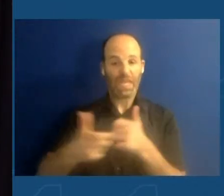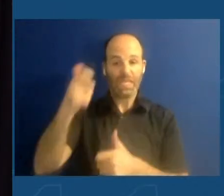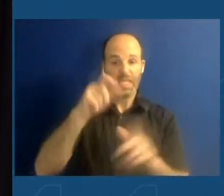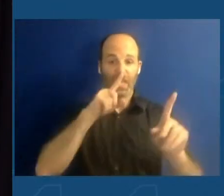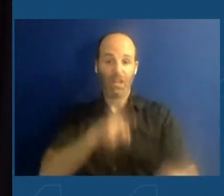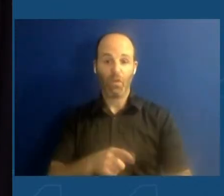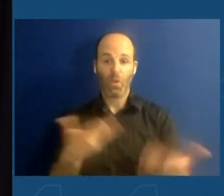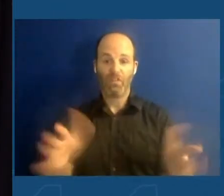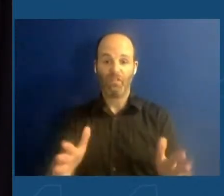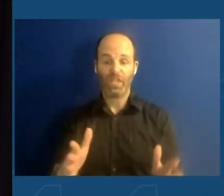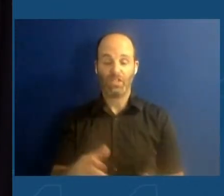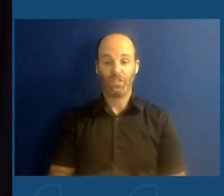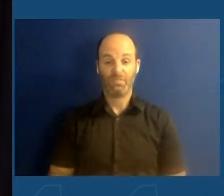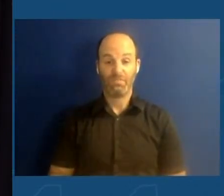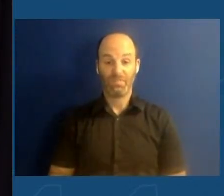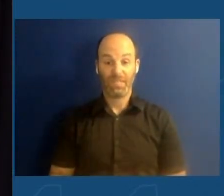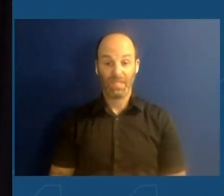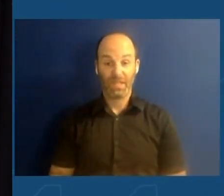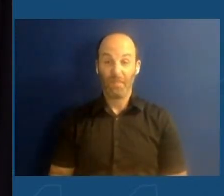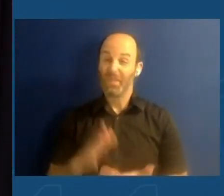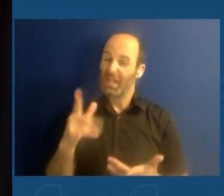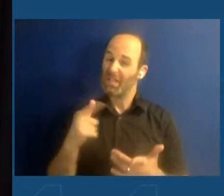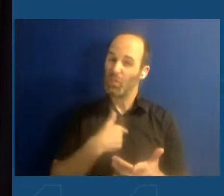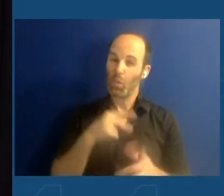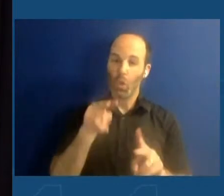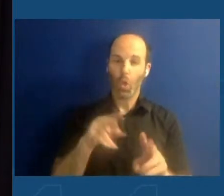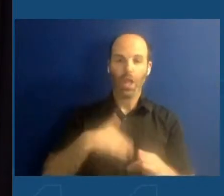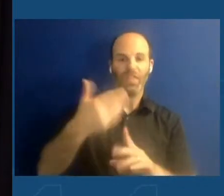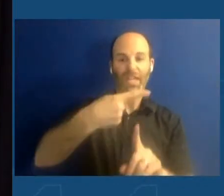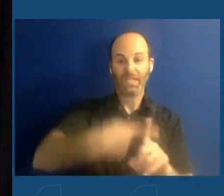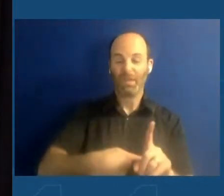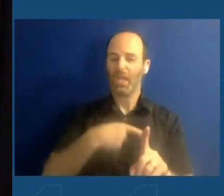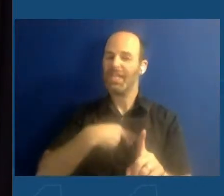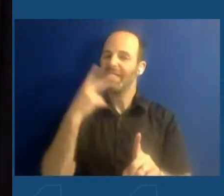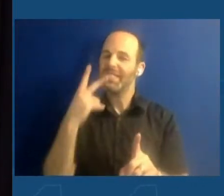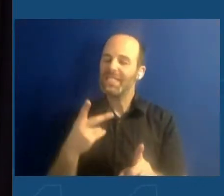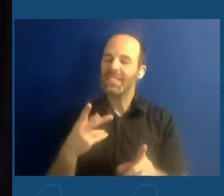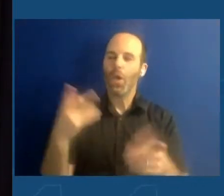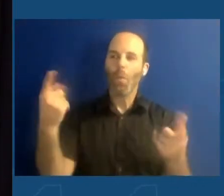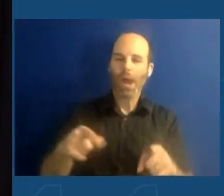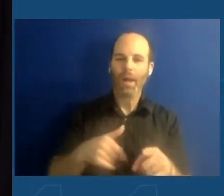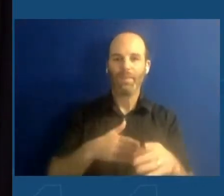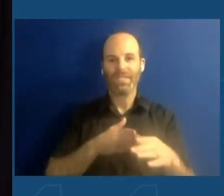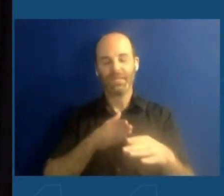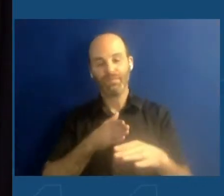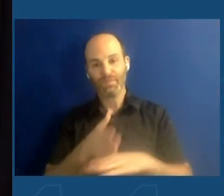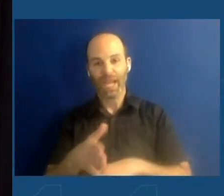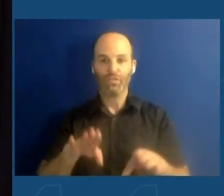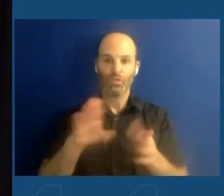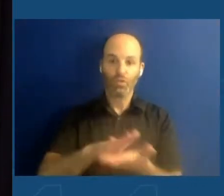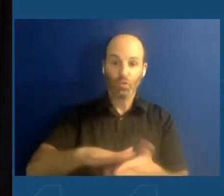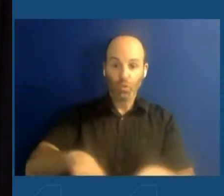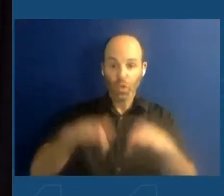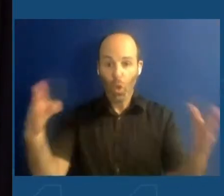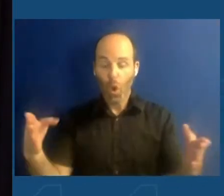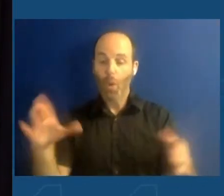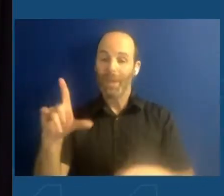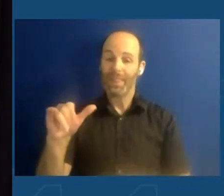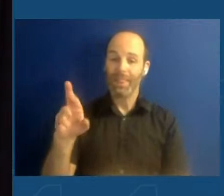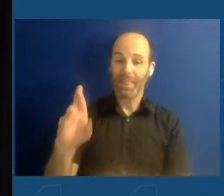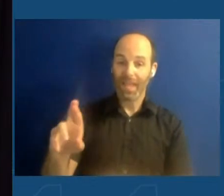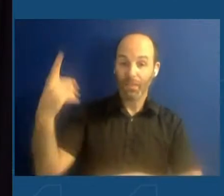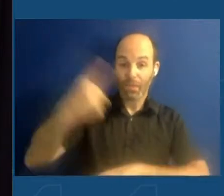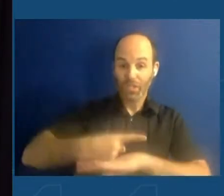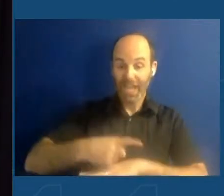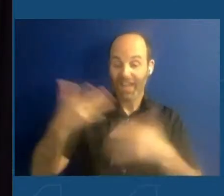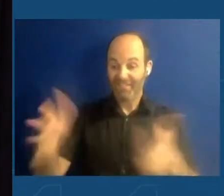at it very closely in the next month. Let's just get through the opening of schools. Let's just get through more people coming back to work after Labor Day, and then assess our numbers at the